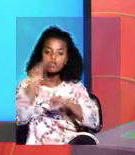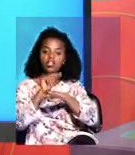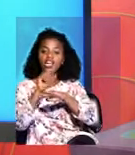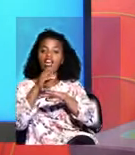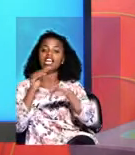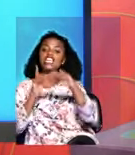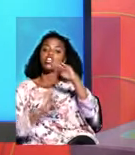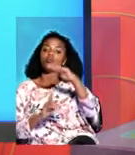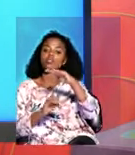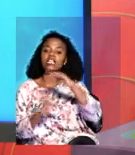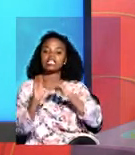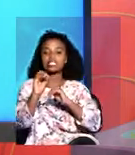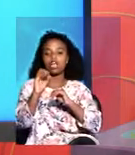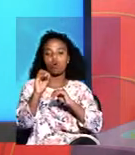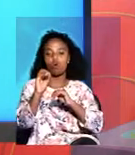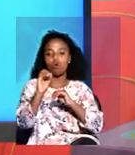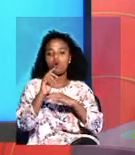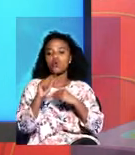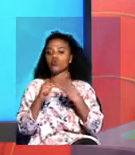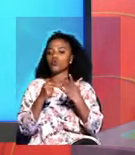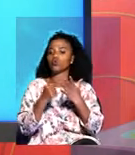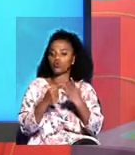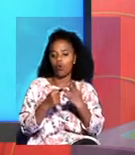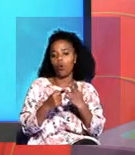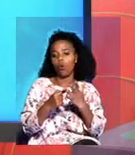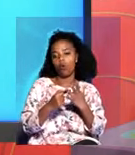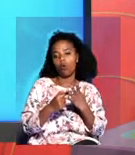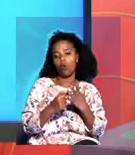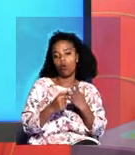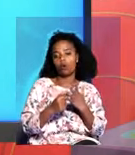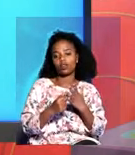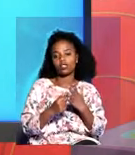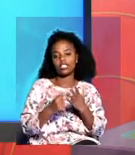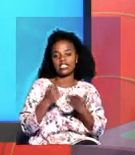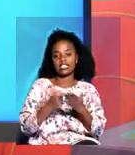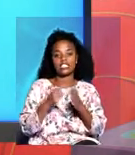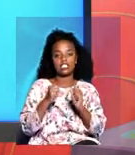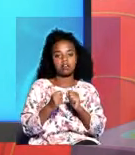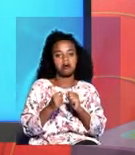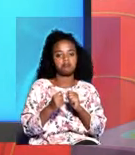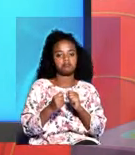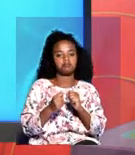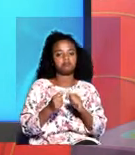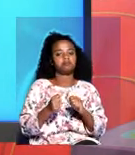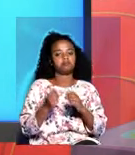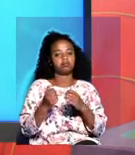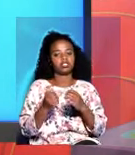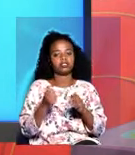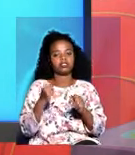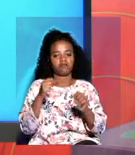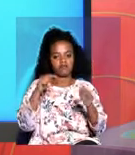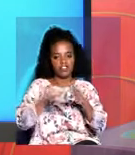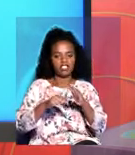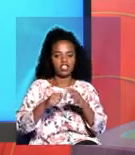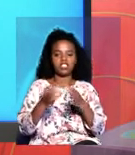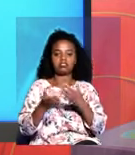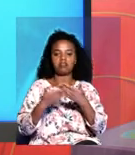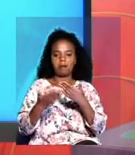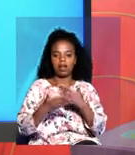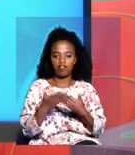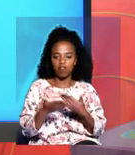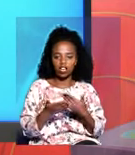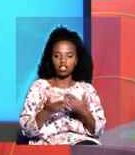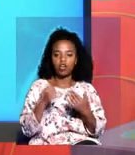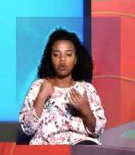and denominator 0. So, but this can be further simplified. So we decide whether it